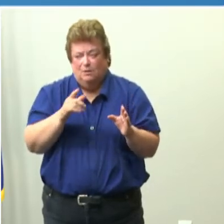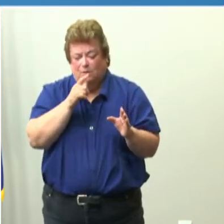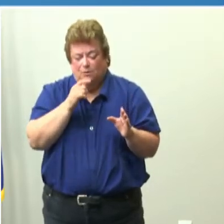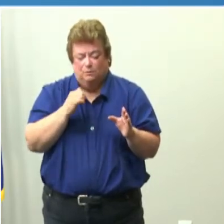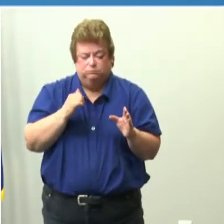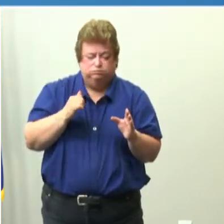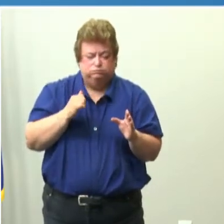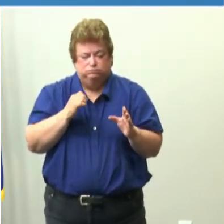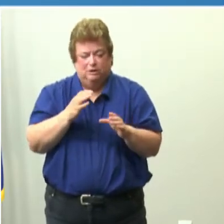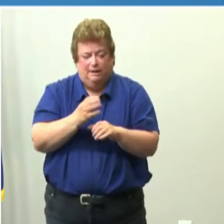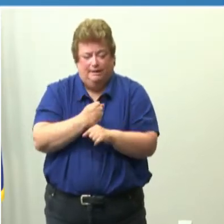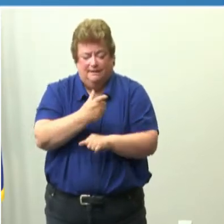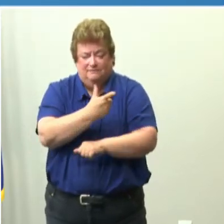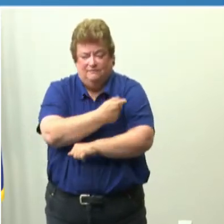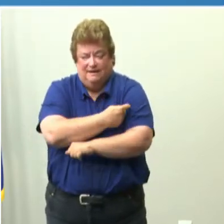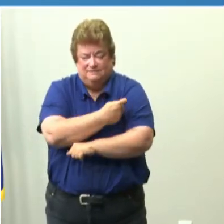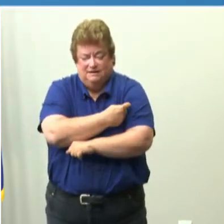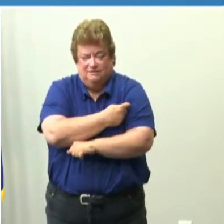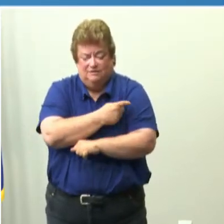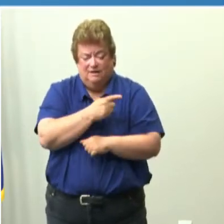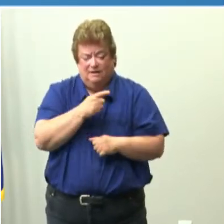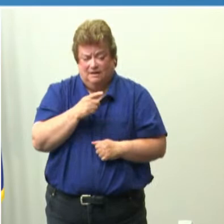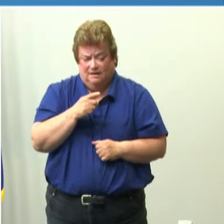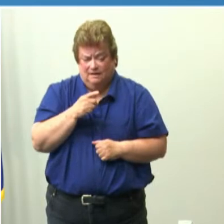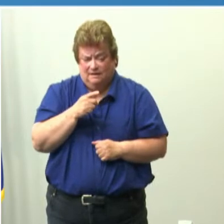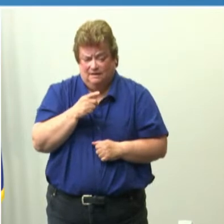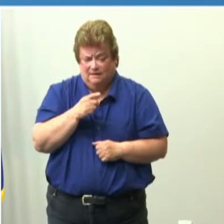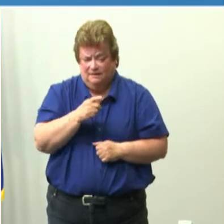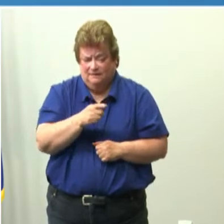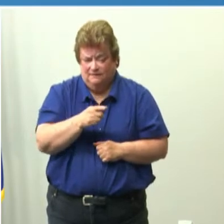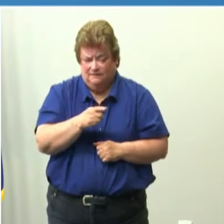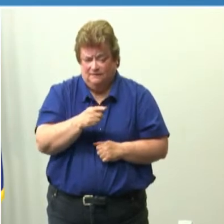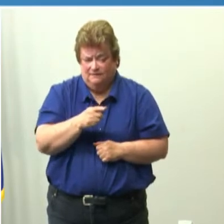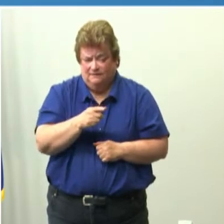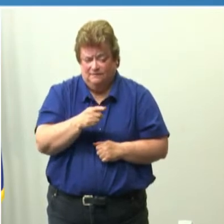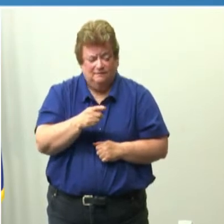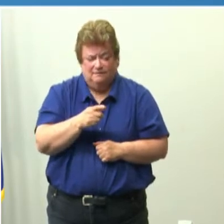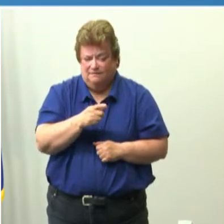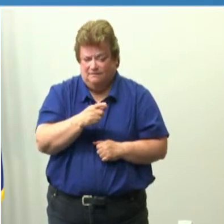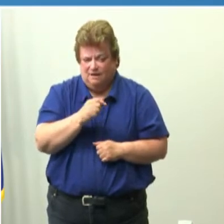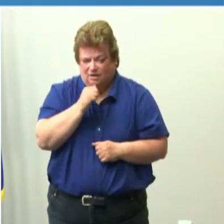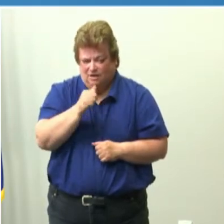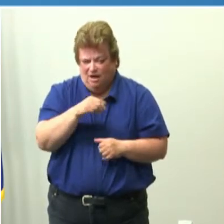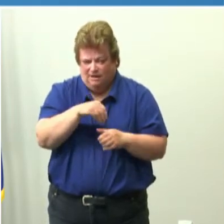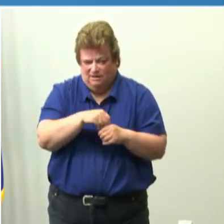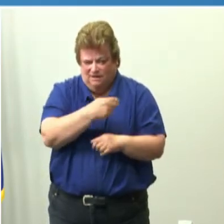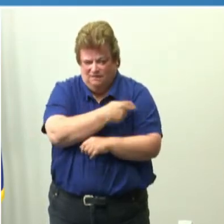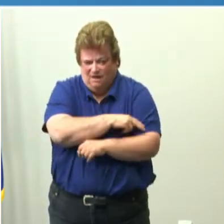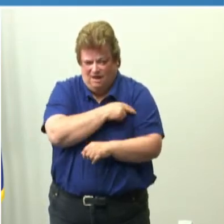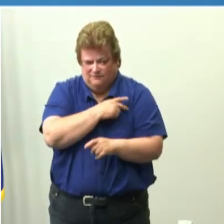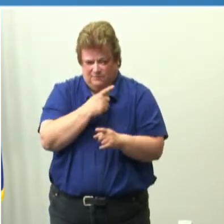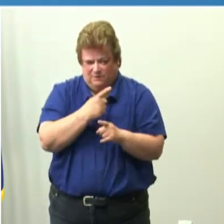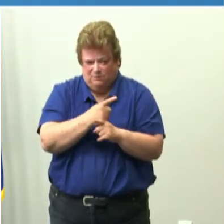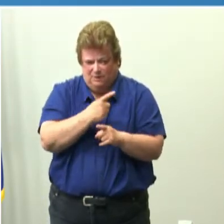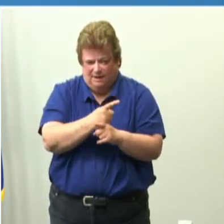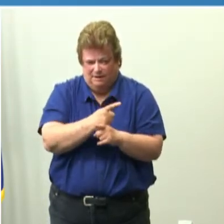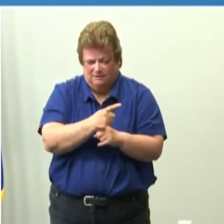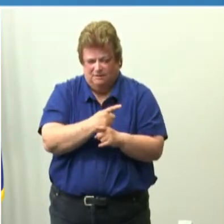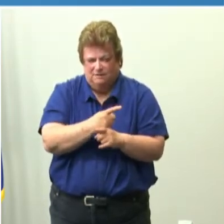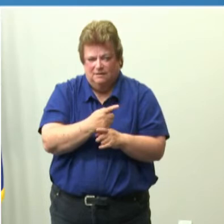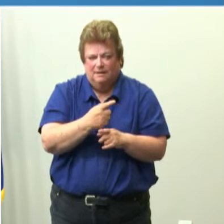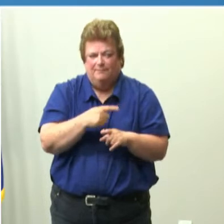vaccinated, they're generally not the people who are winding up in the hospital if they get sick, correct? They're just sort of